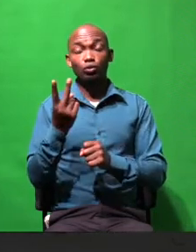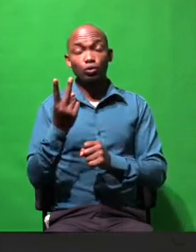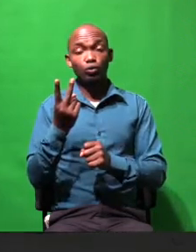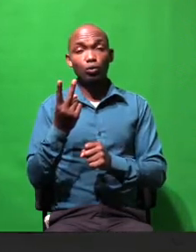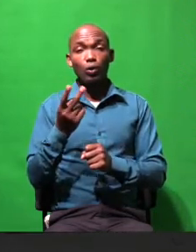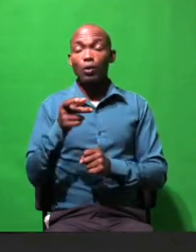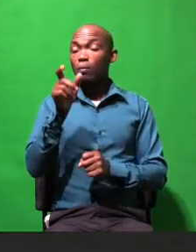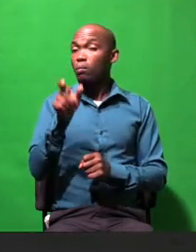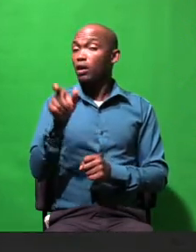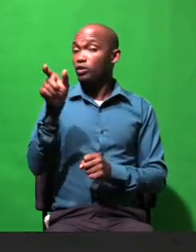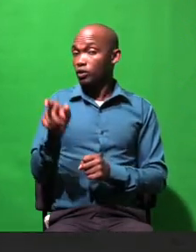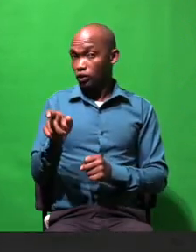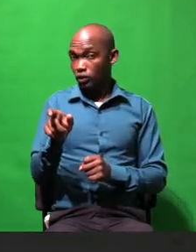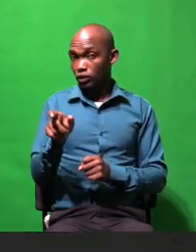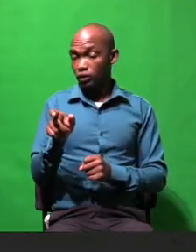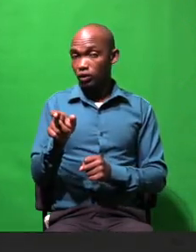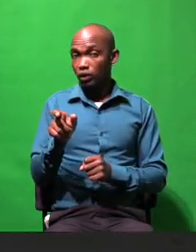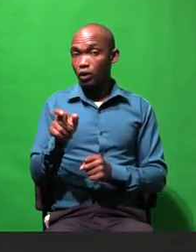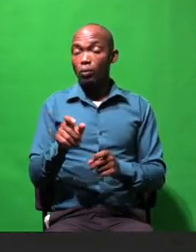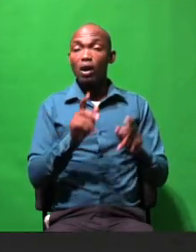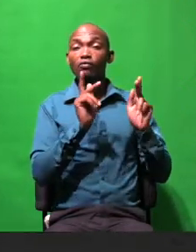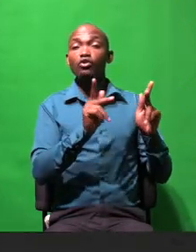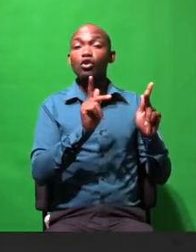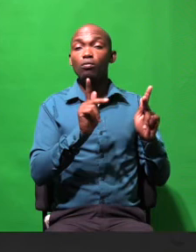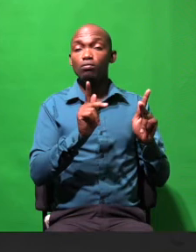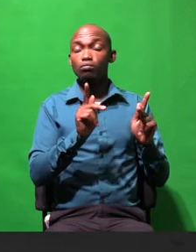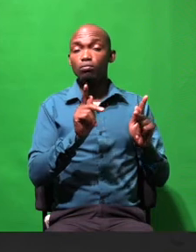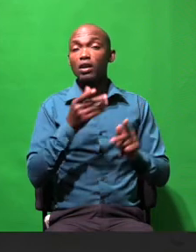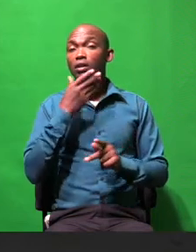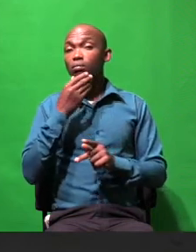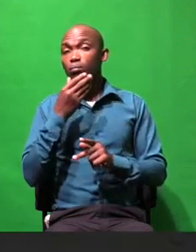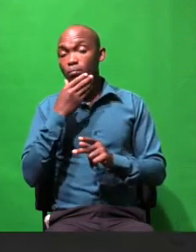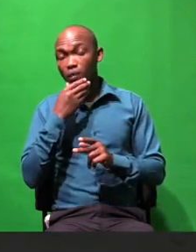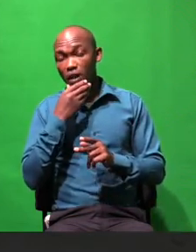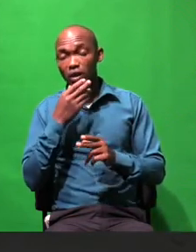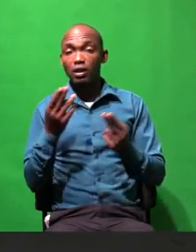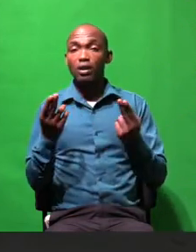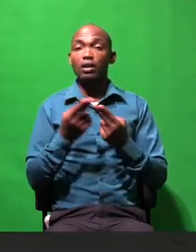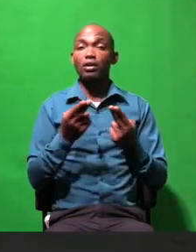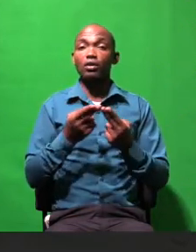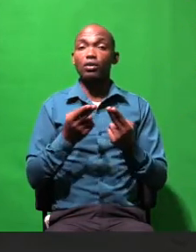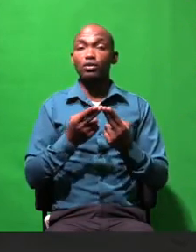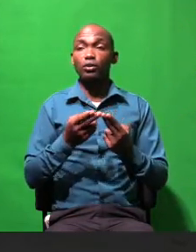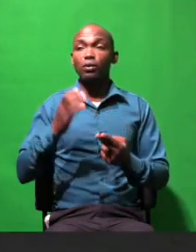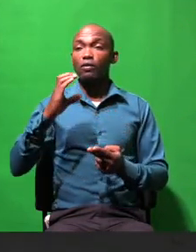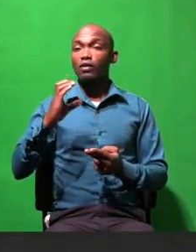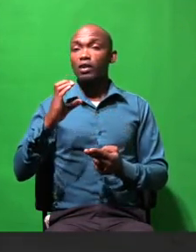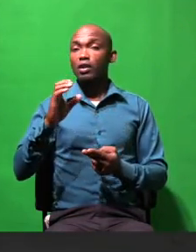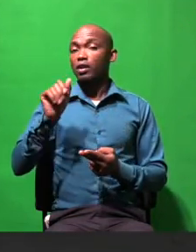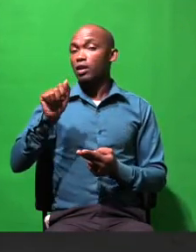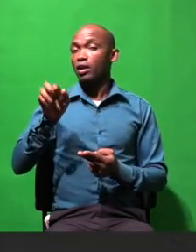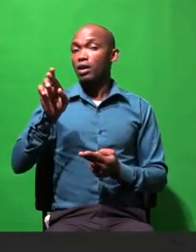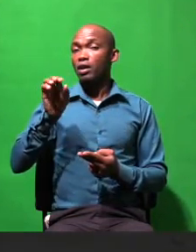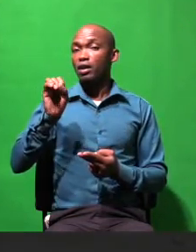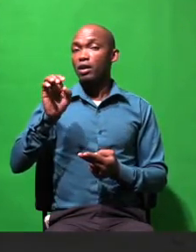person. We have a normal man, as well we have a career